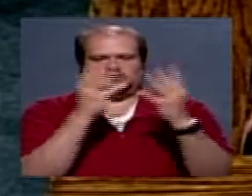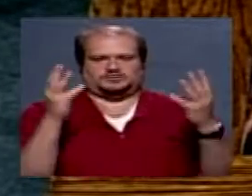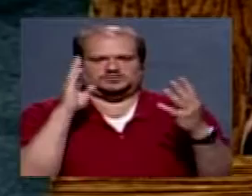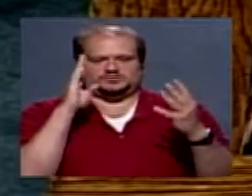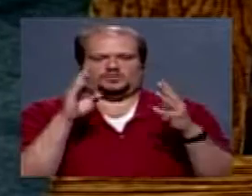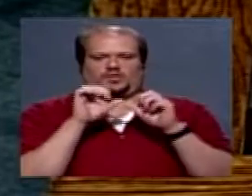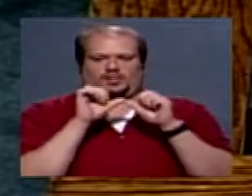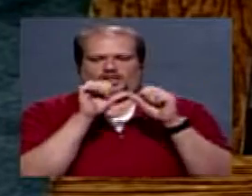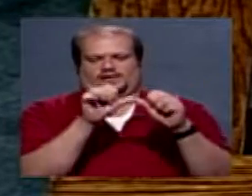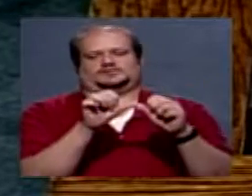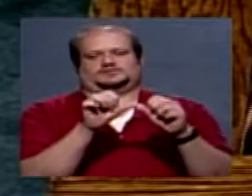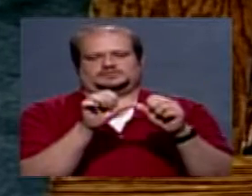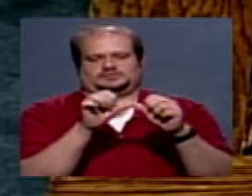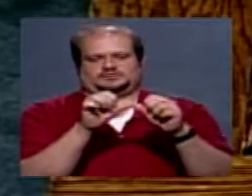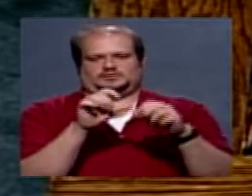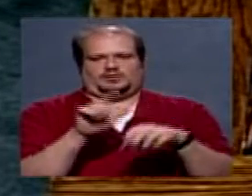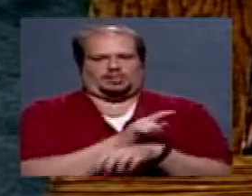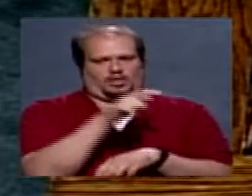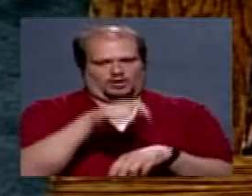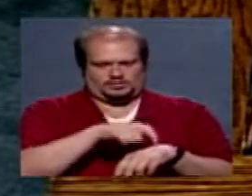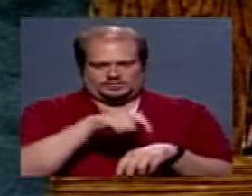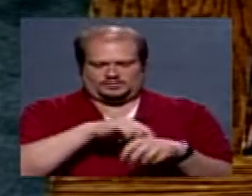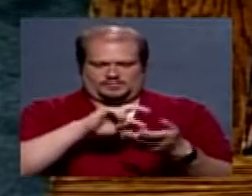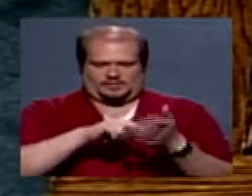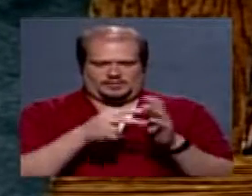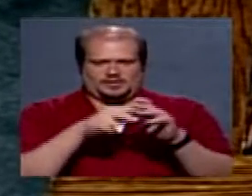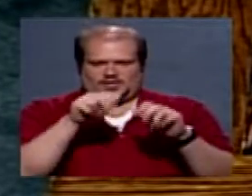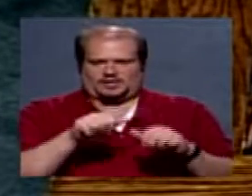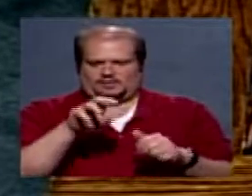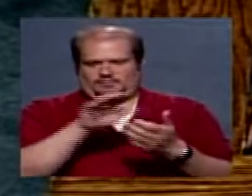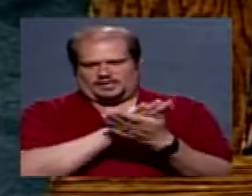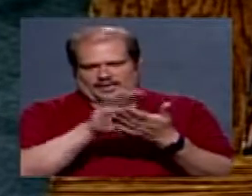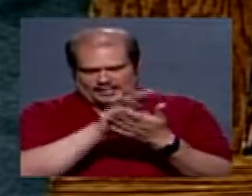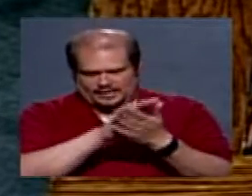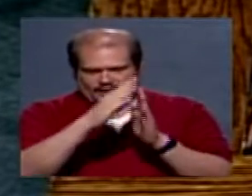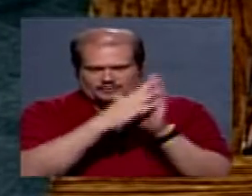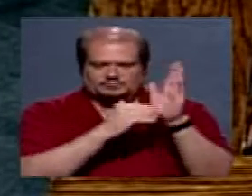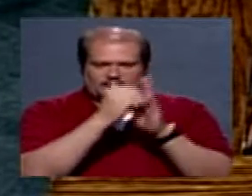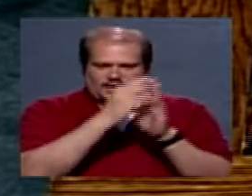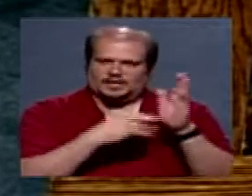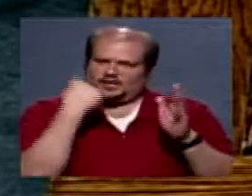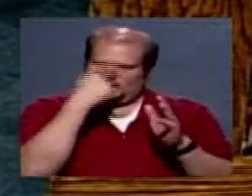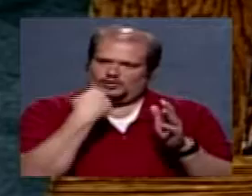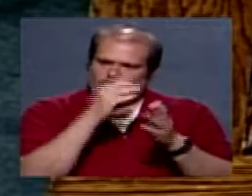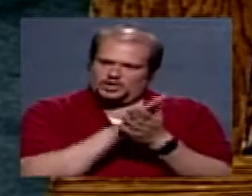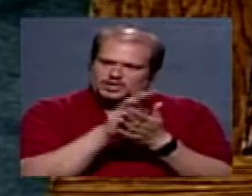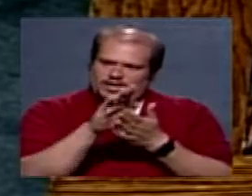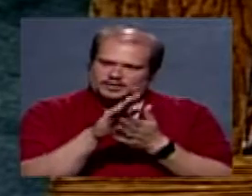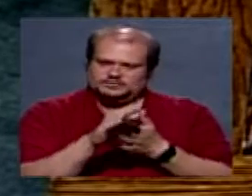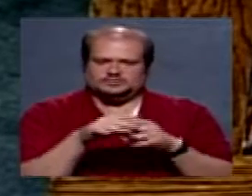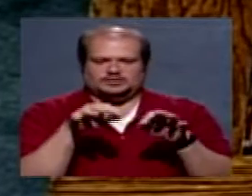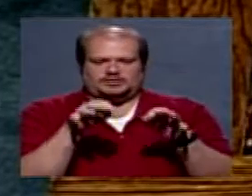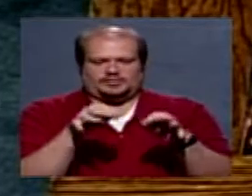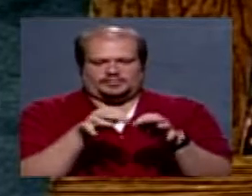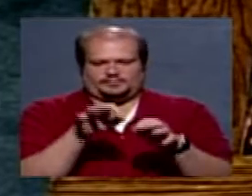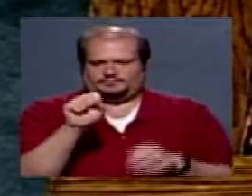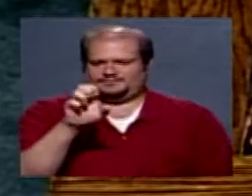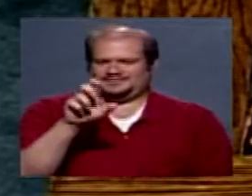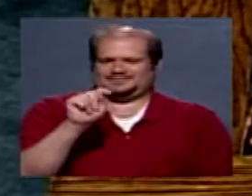last quite a while. I mean, it can be cleaned and painted and look nice.